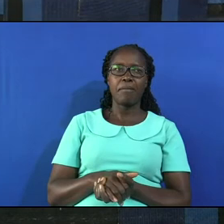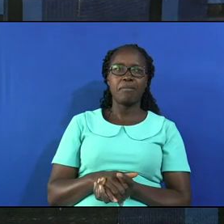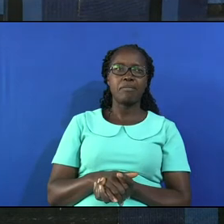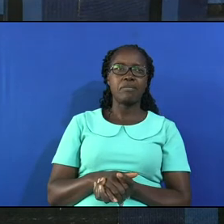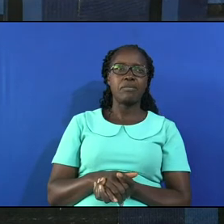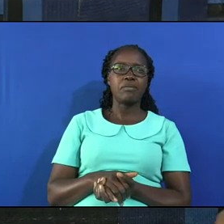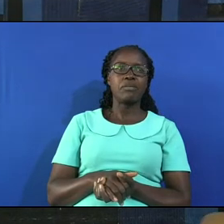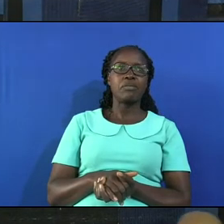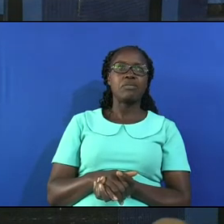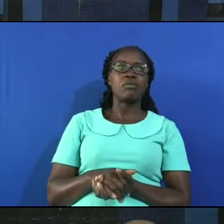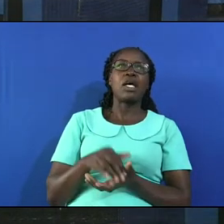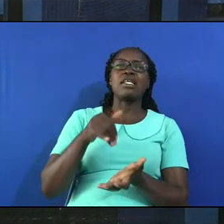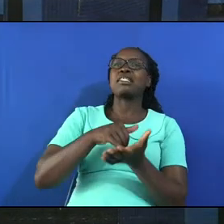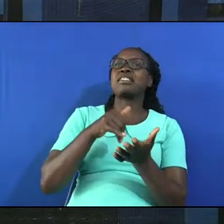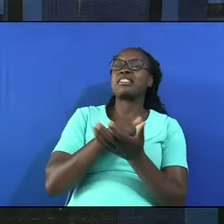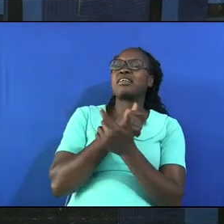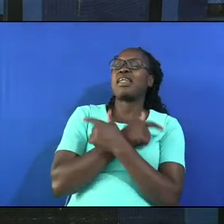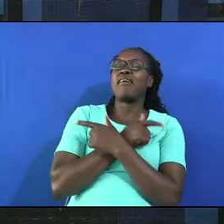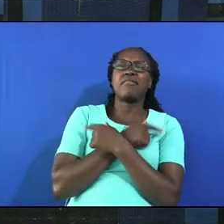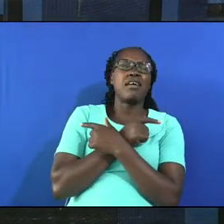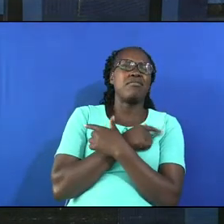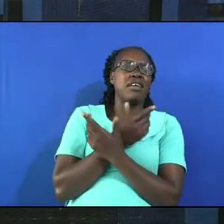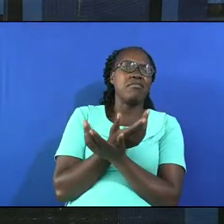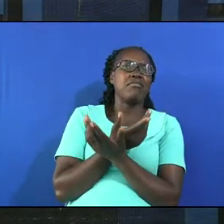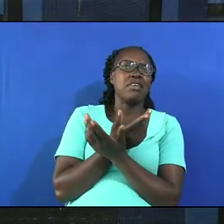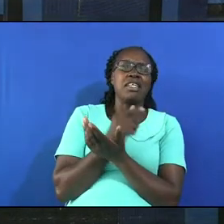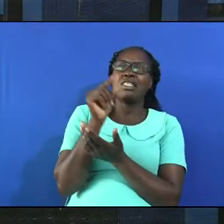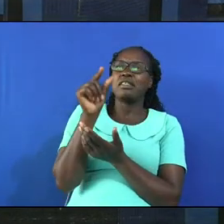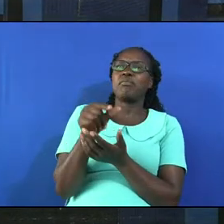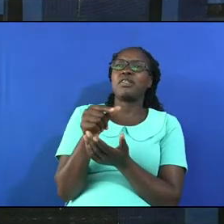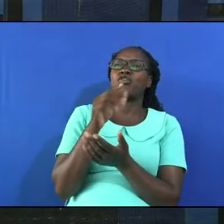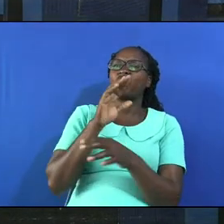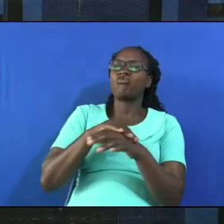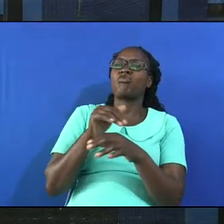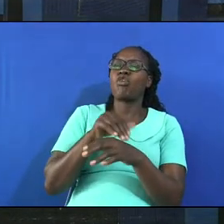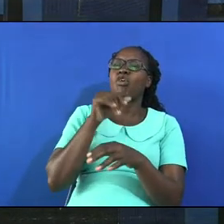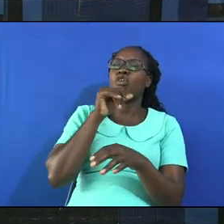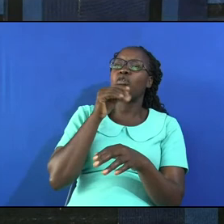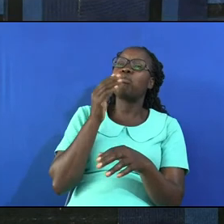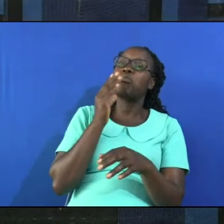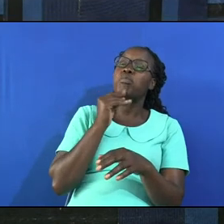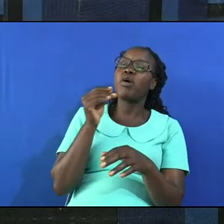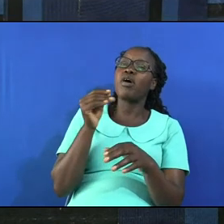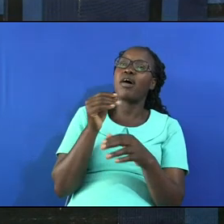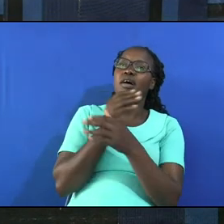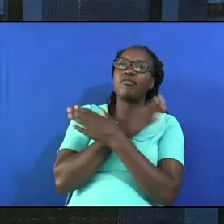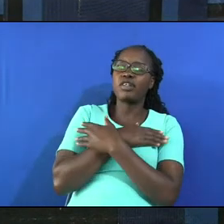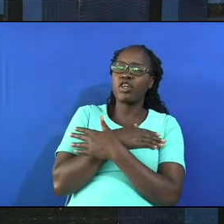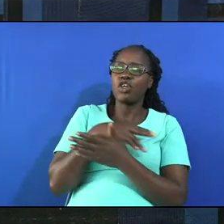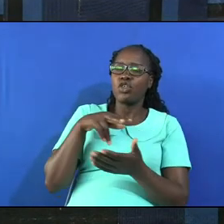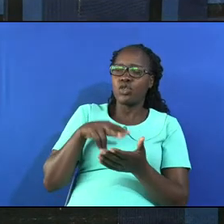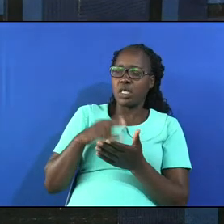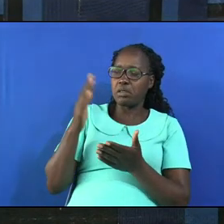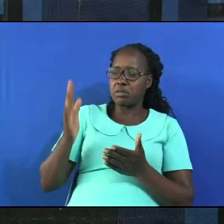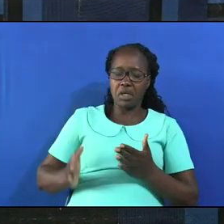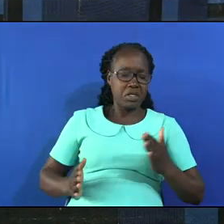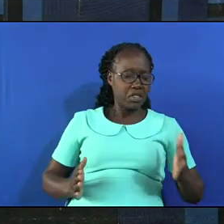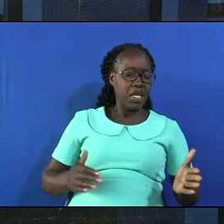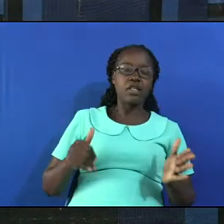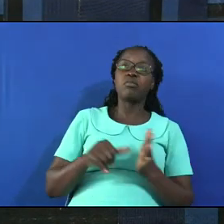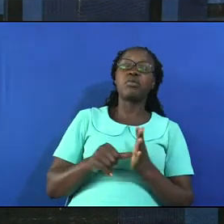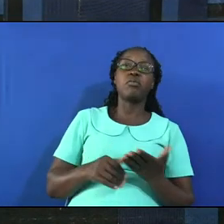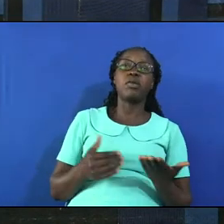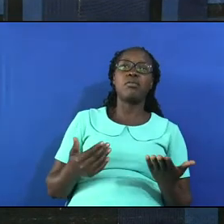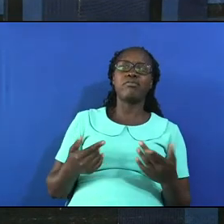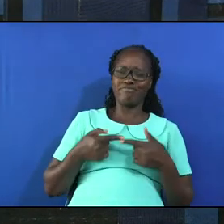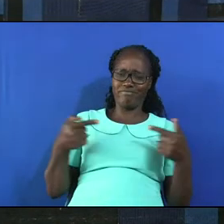You are just insisting on love. Even the person you call boyfriend, when the two of you stand by side, there is a problem, there is